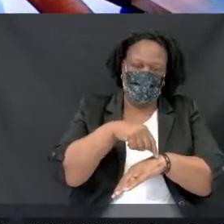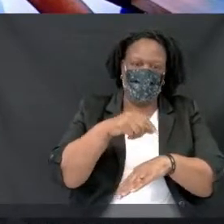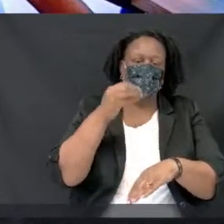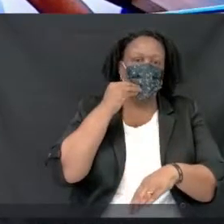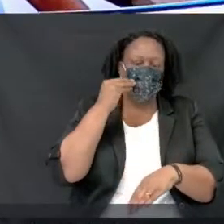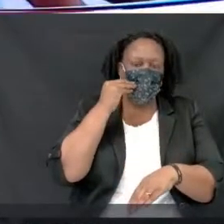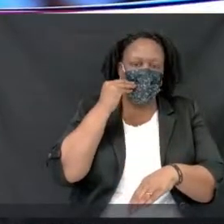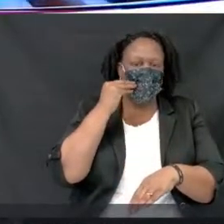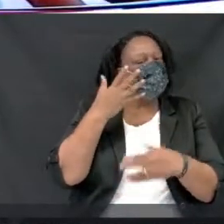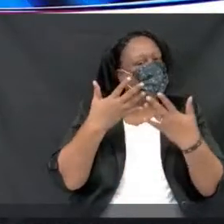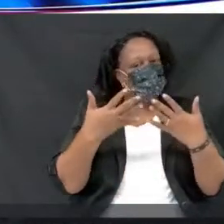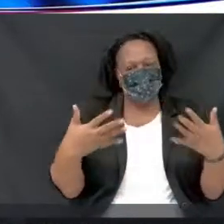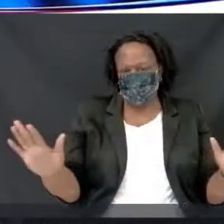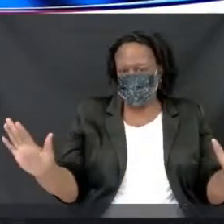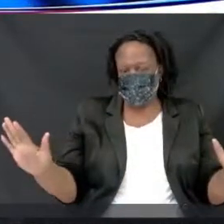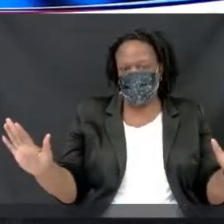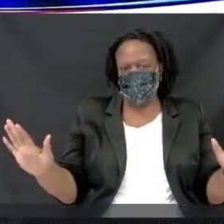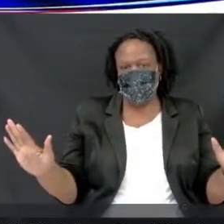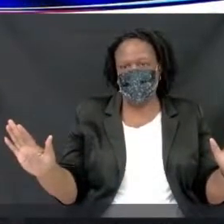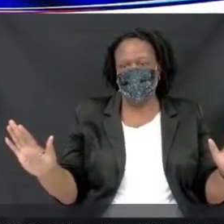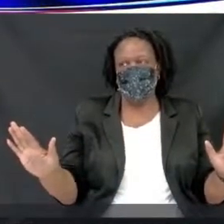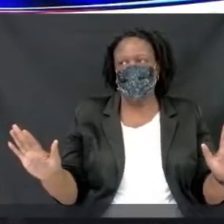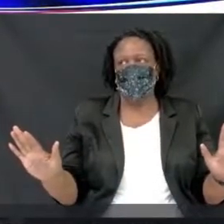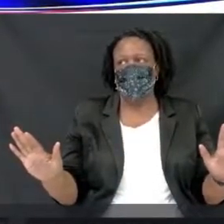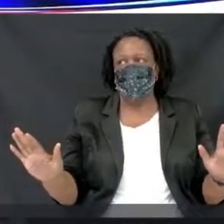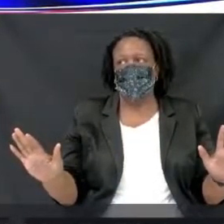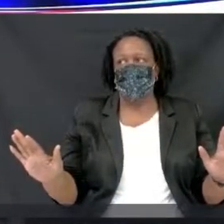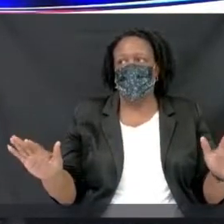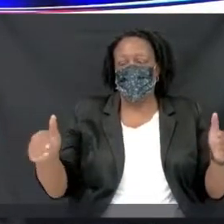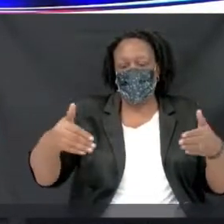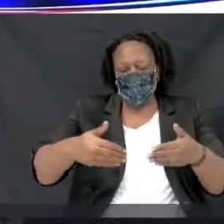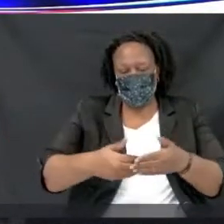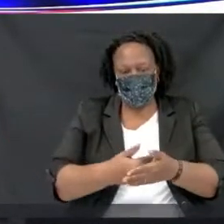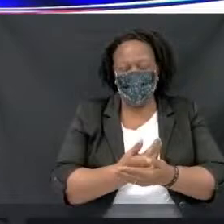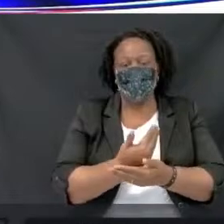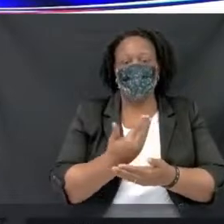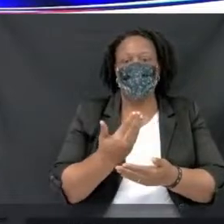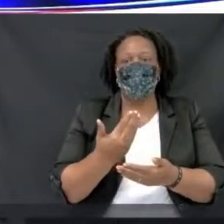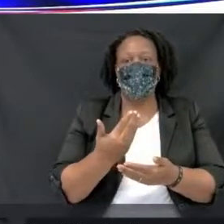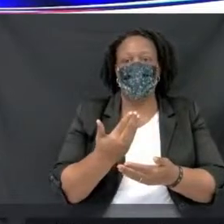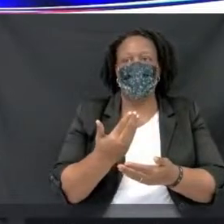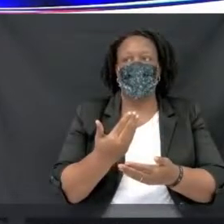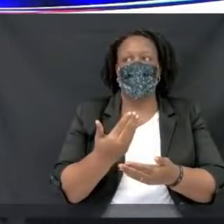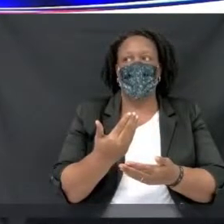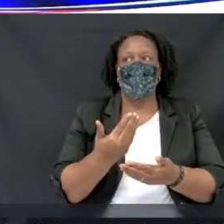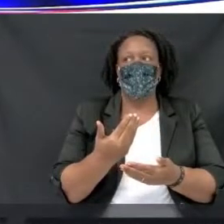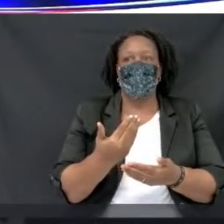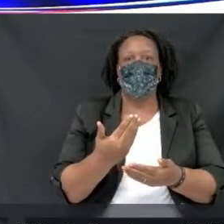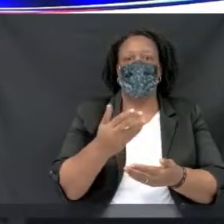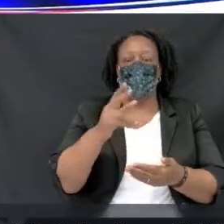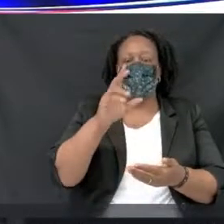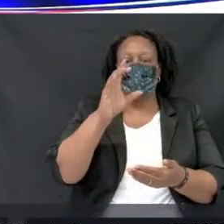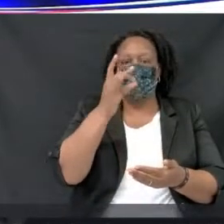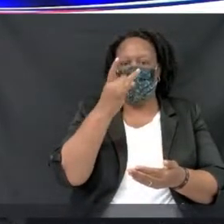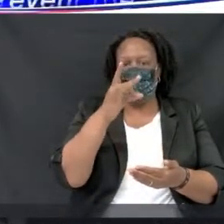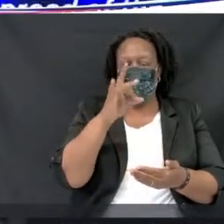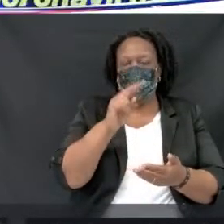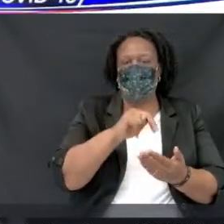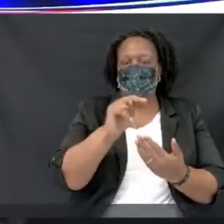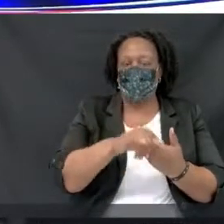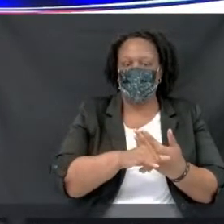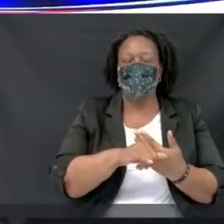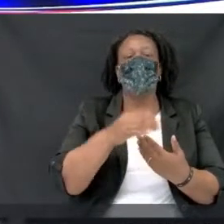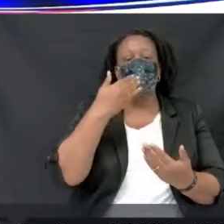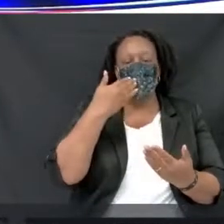the regulations. The new regulations came into effect the next day, on November 18th, and